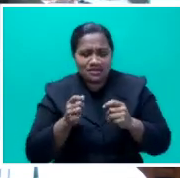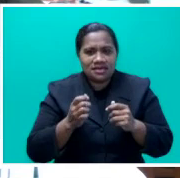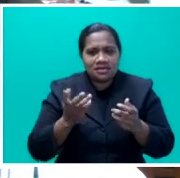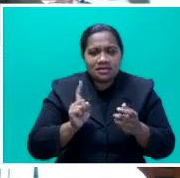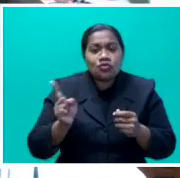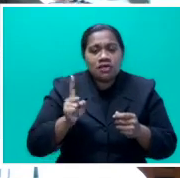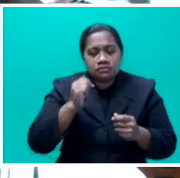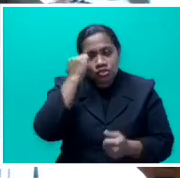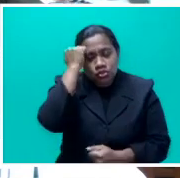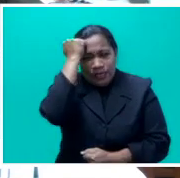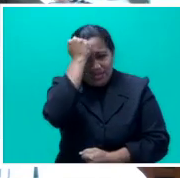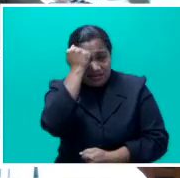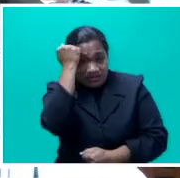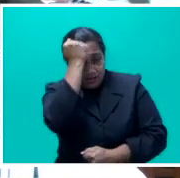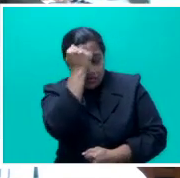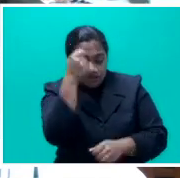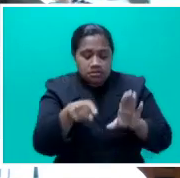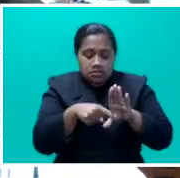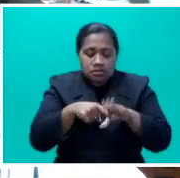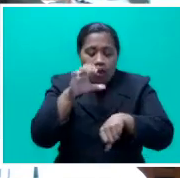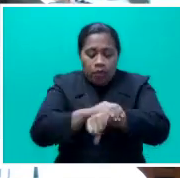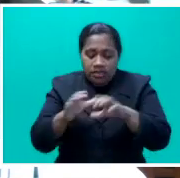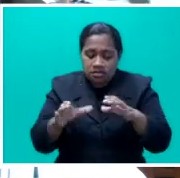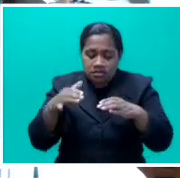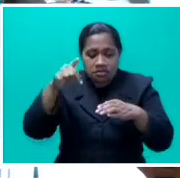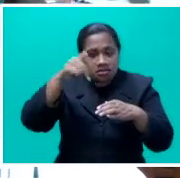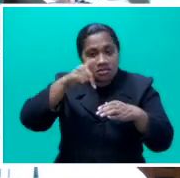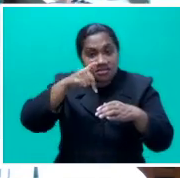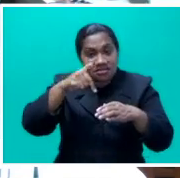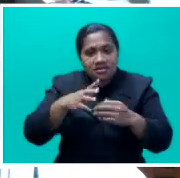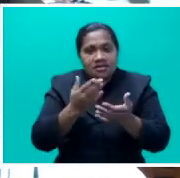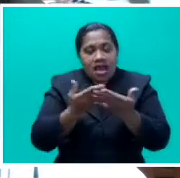stress within the police force and the